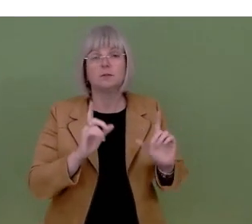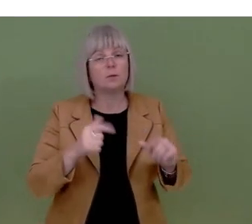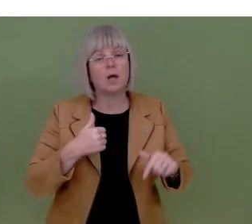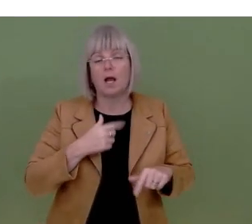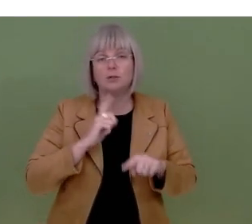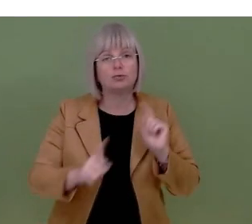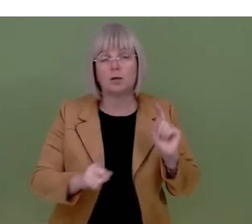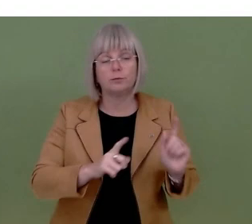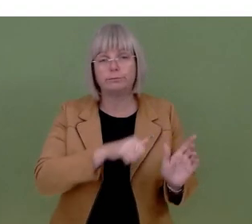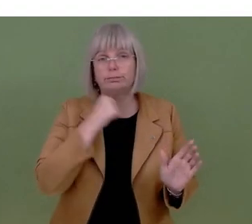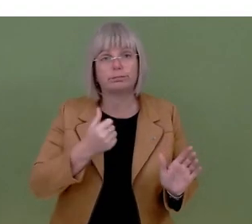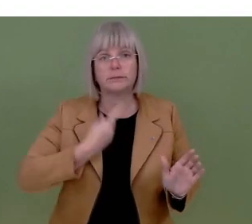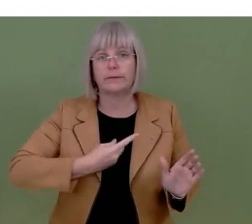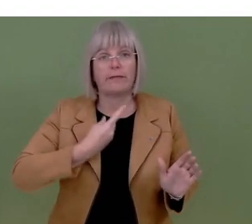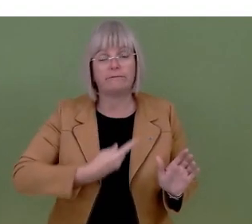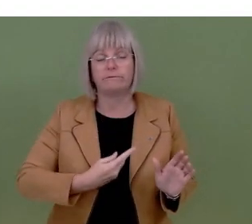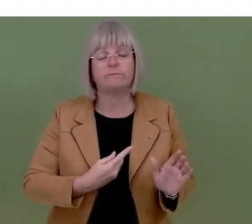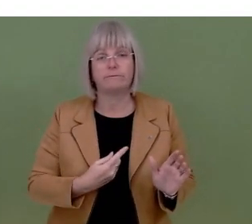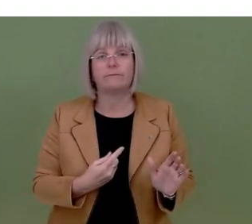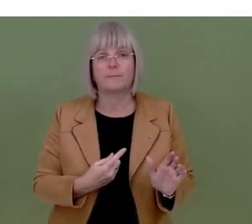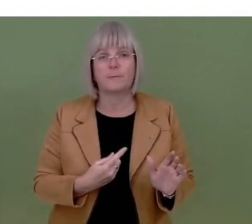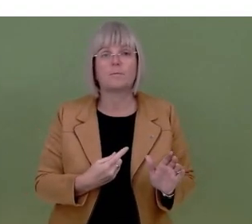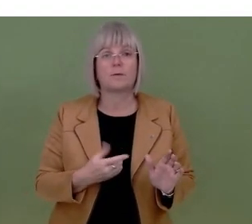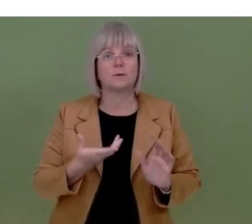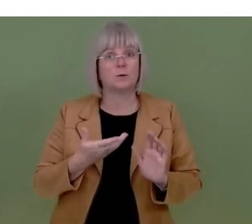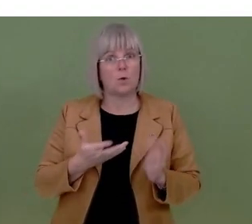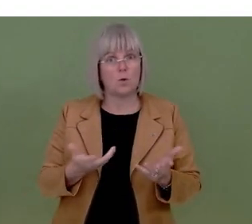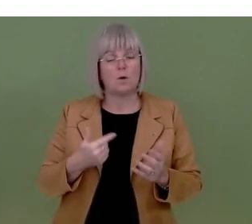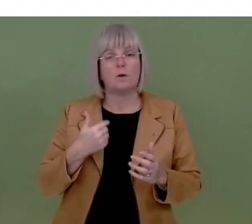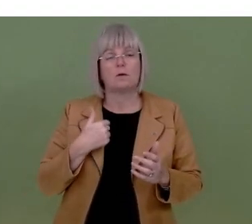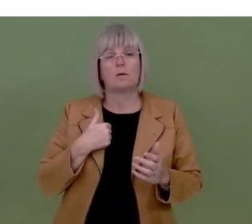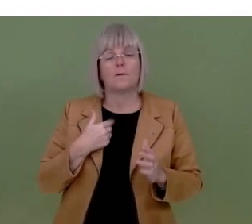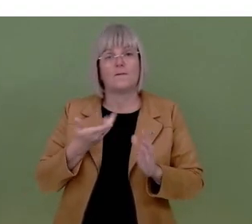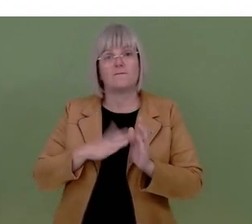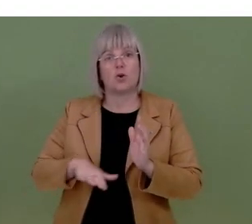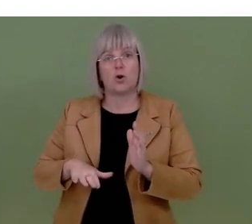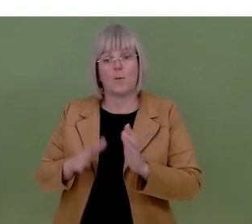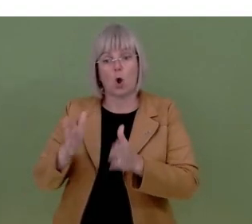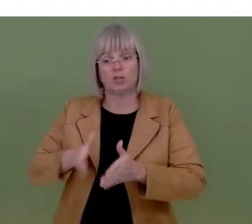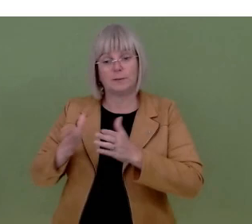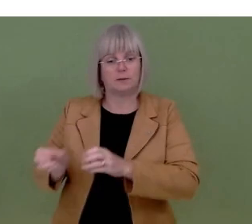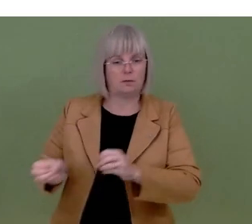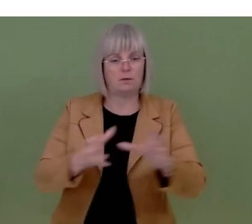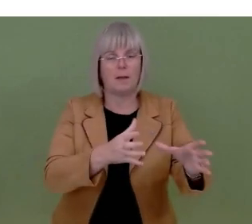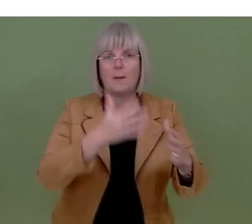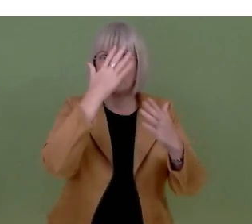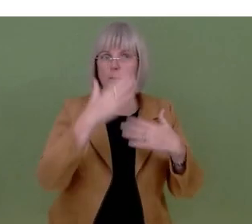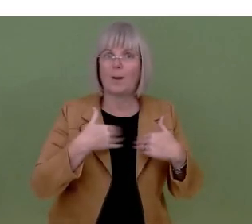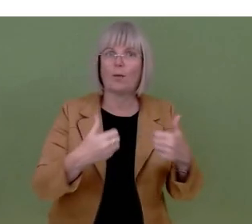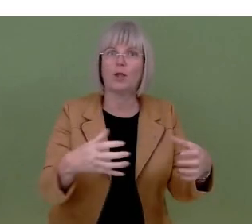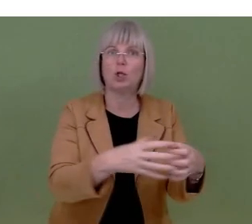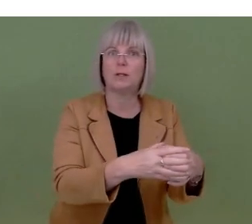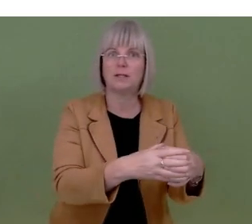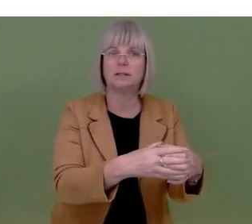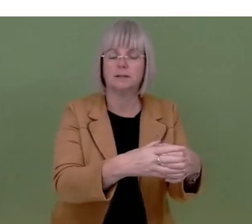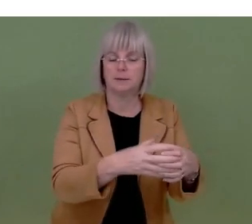point, and was transferred from the hospital to a mental health unit. It was a really,